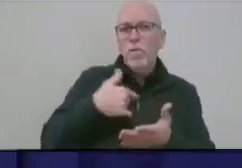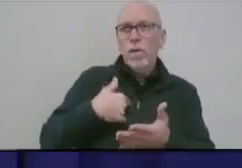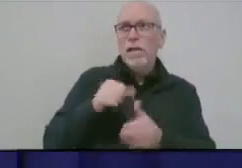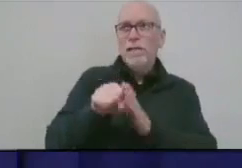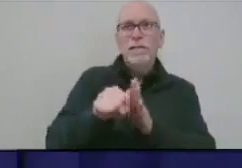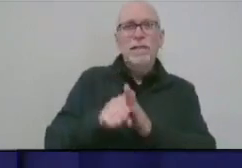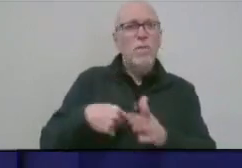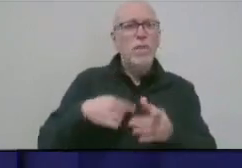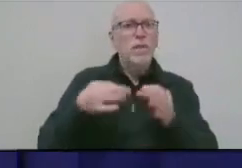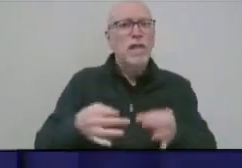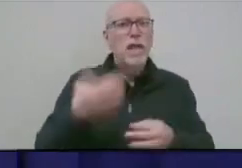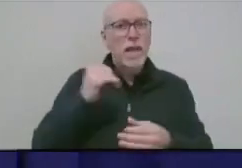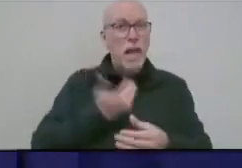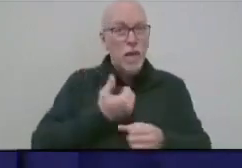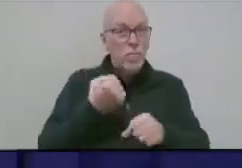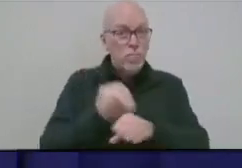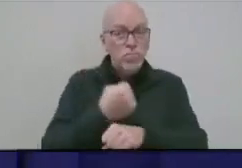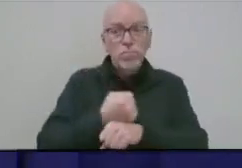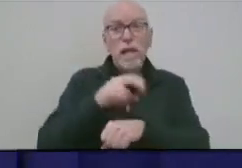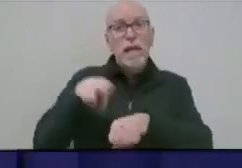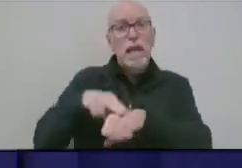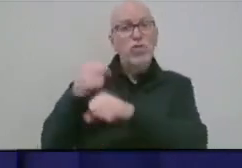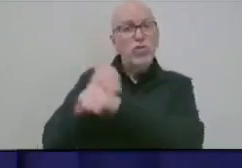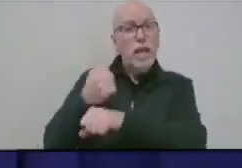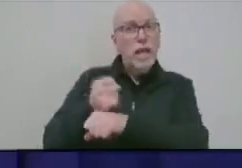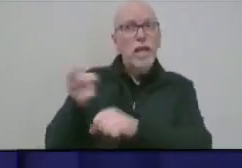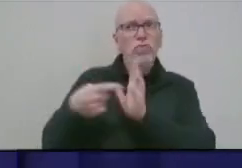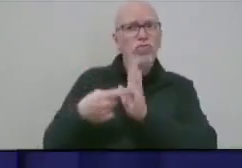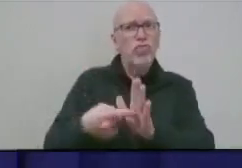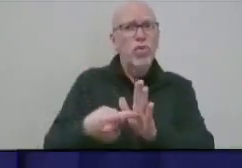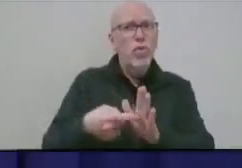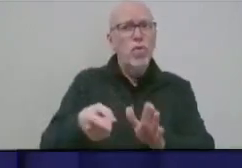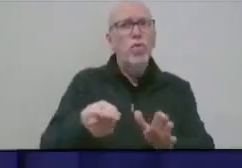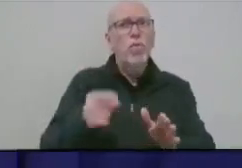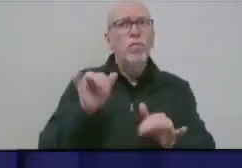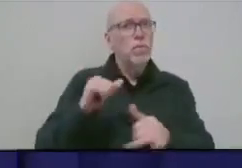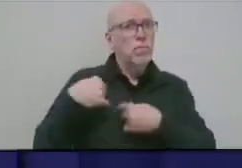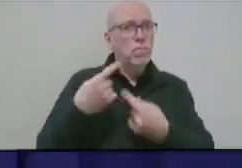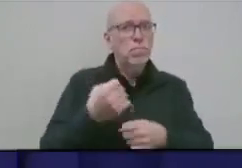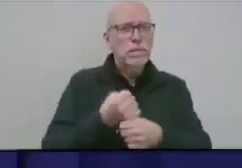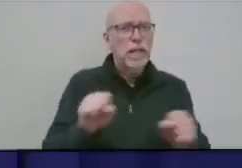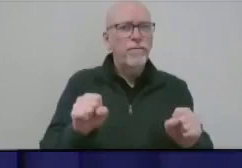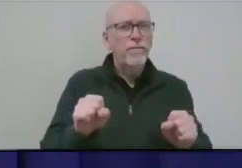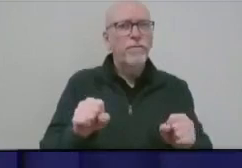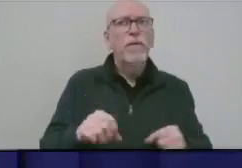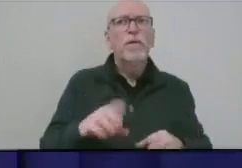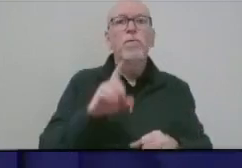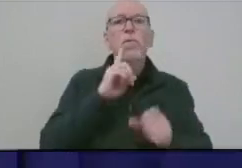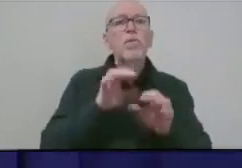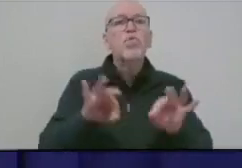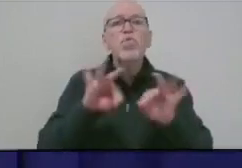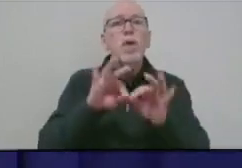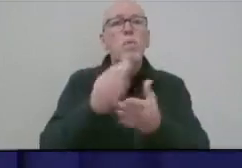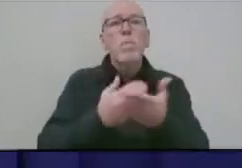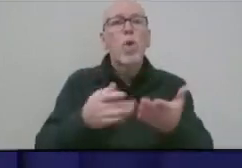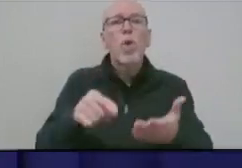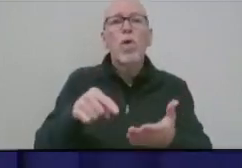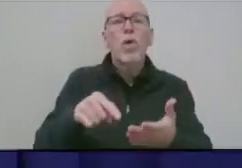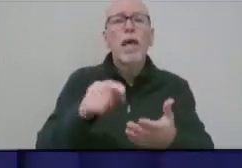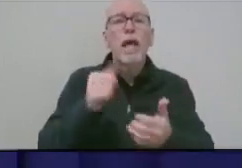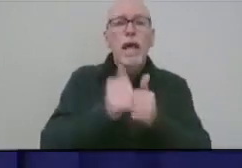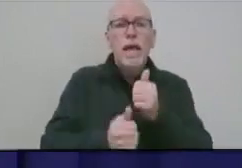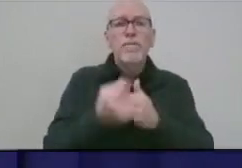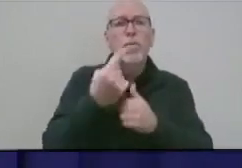because our data and the national data shows that that has been very safe. And really the critical part of that is that everybody